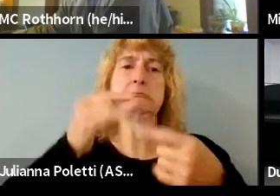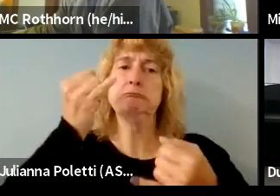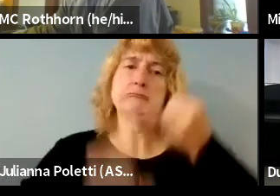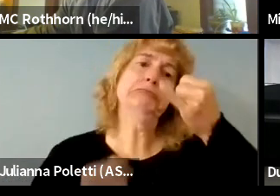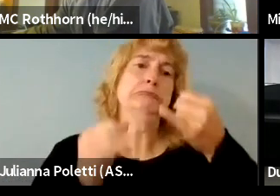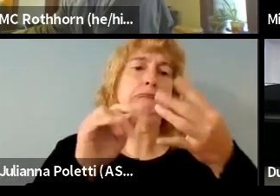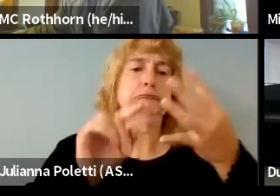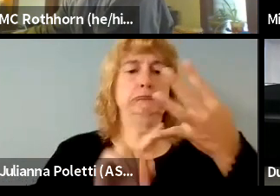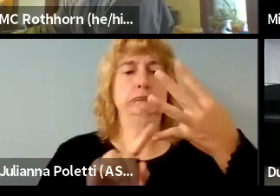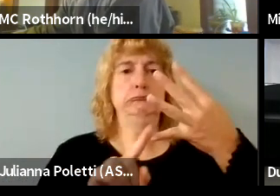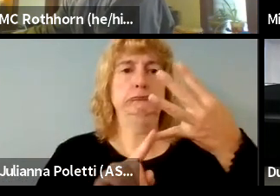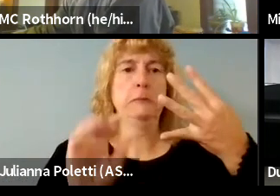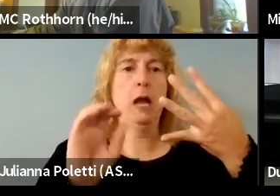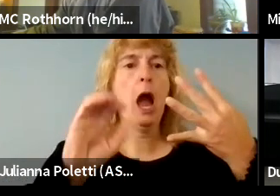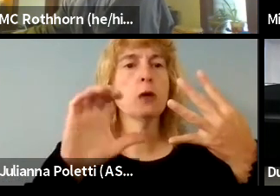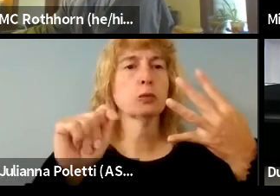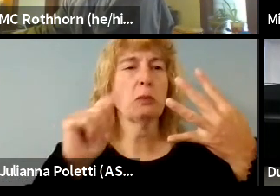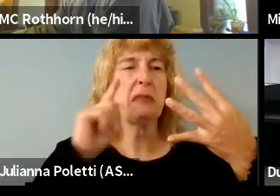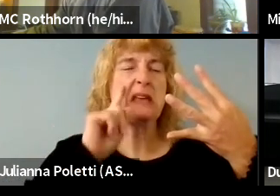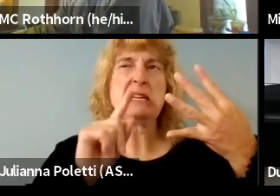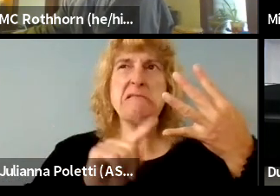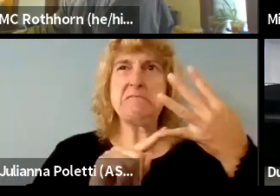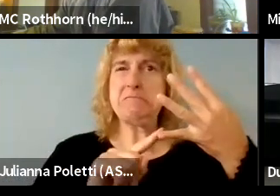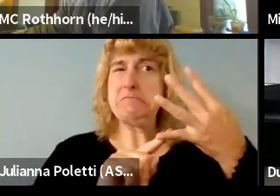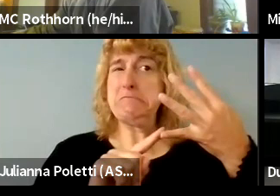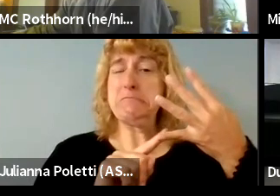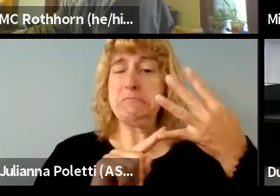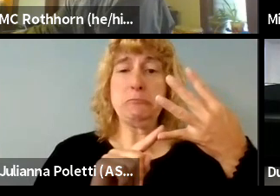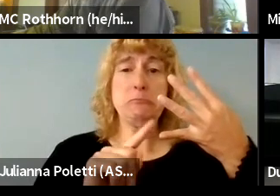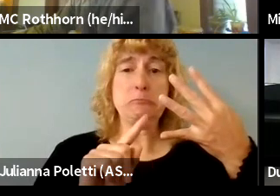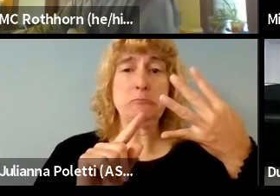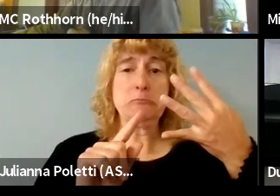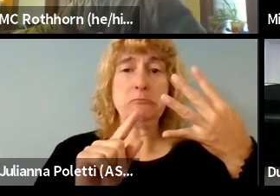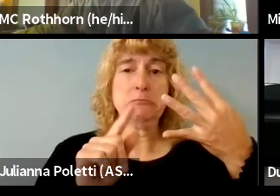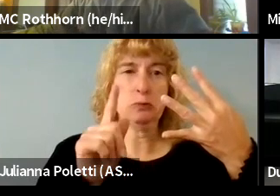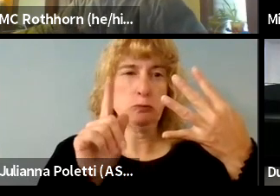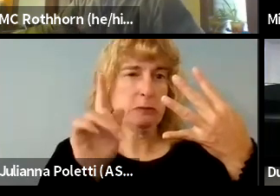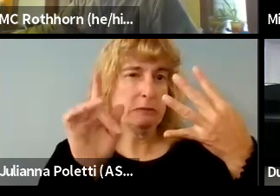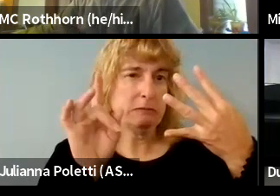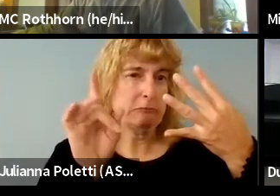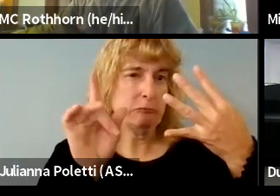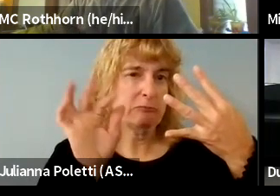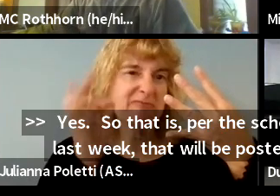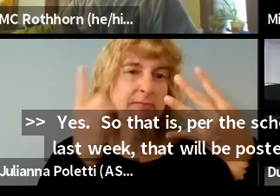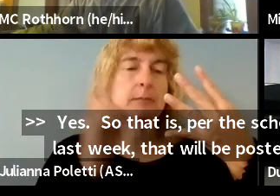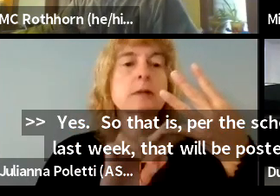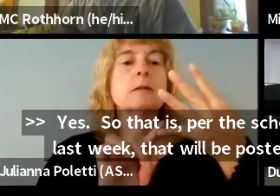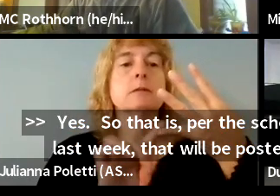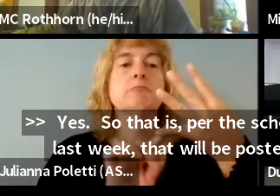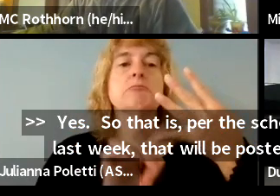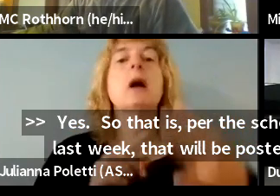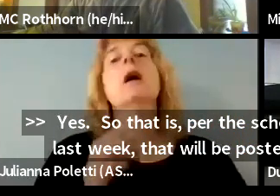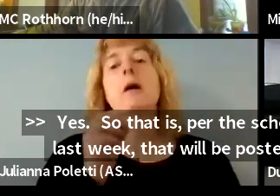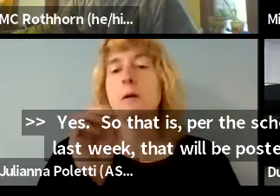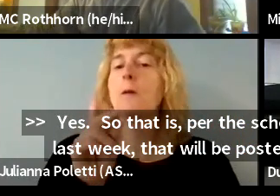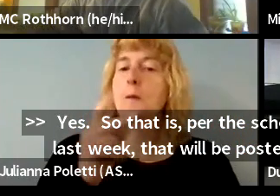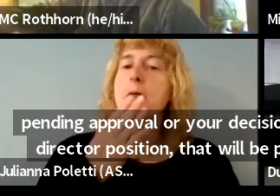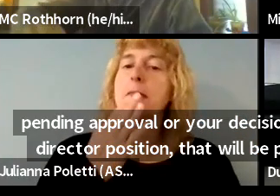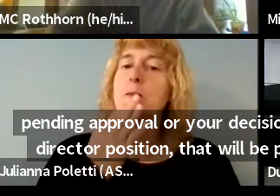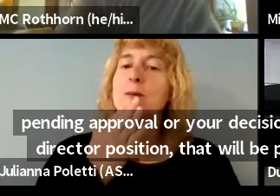October 20. Okay, thank you.